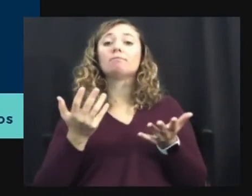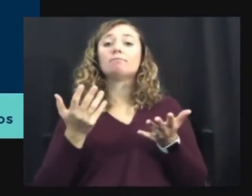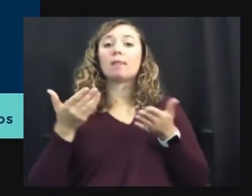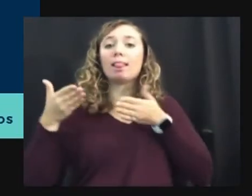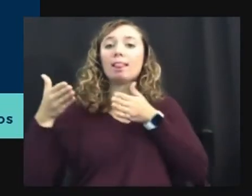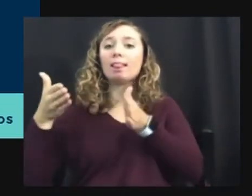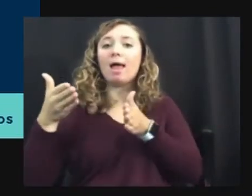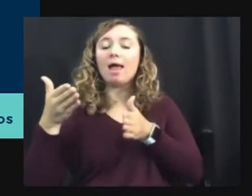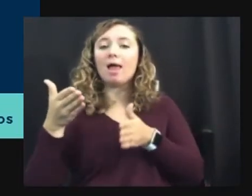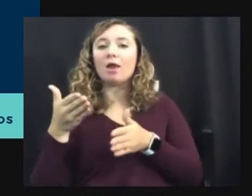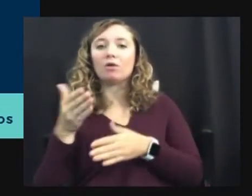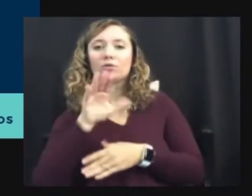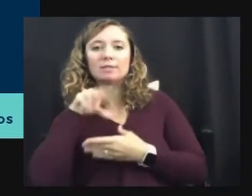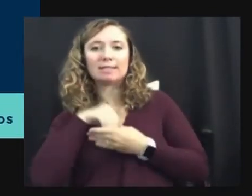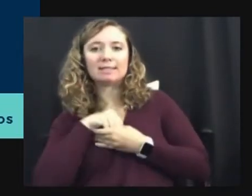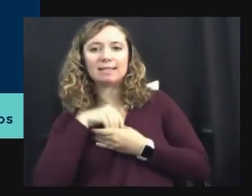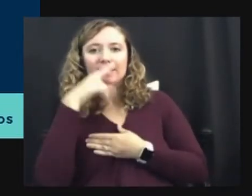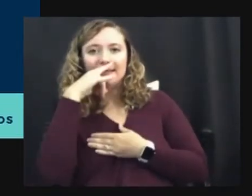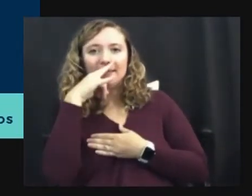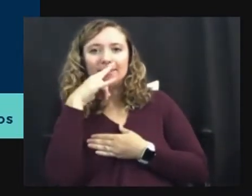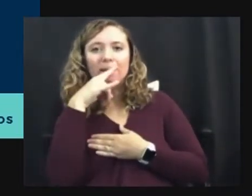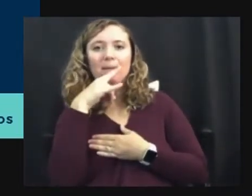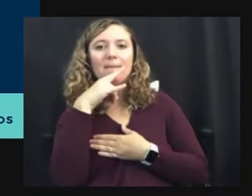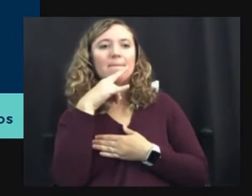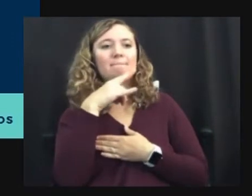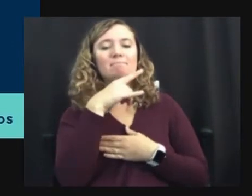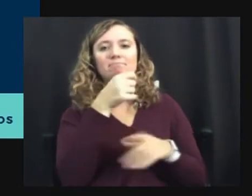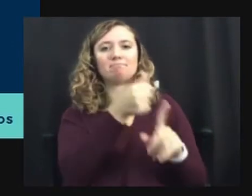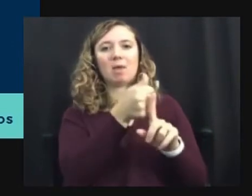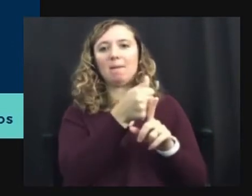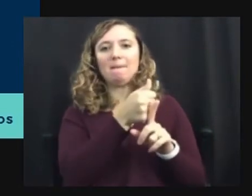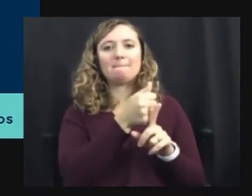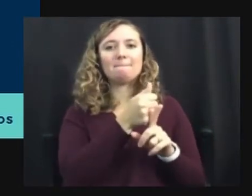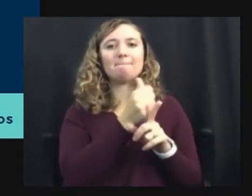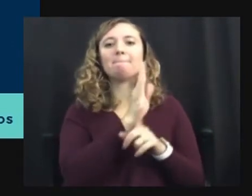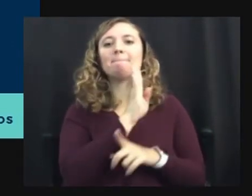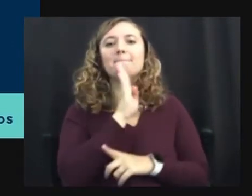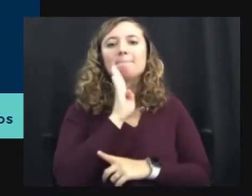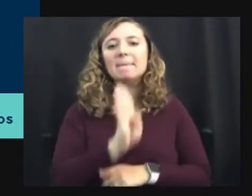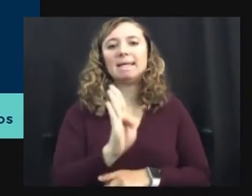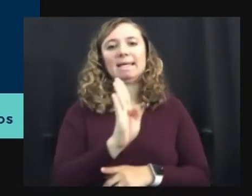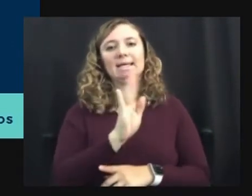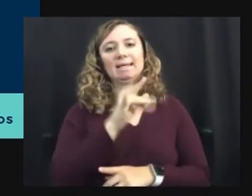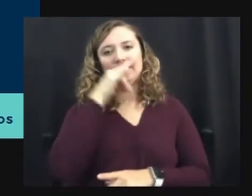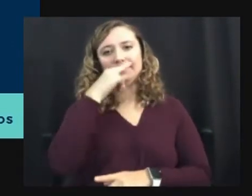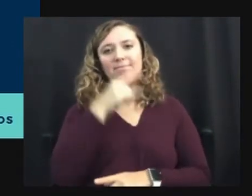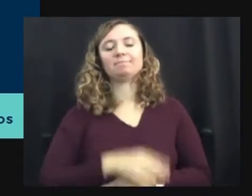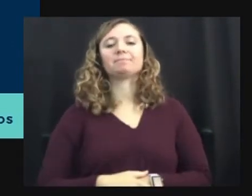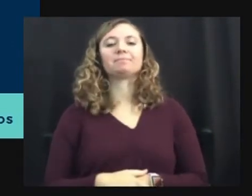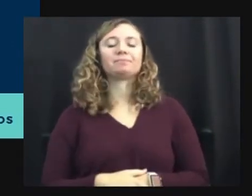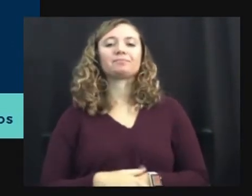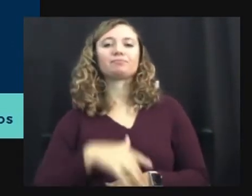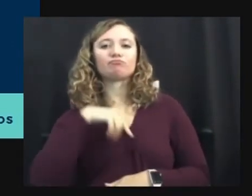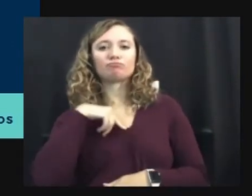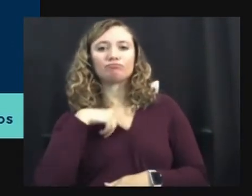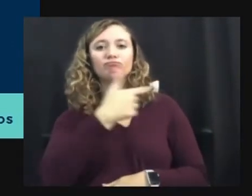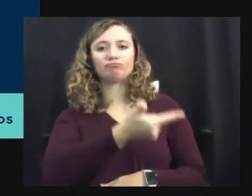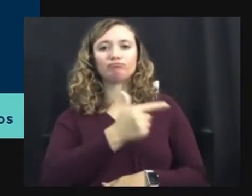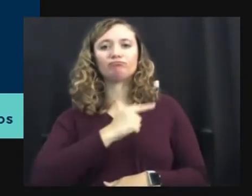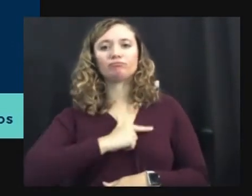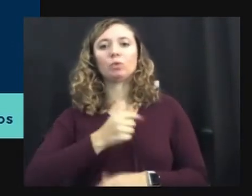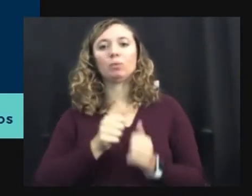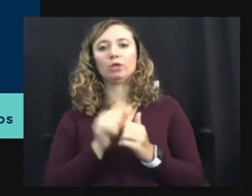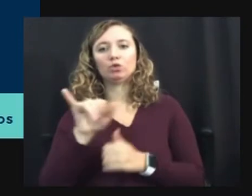kids be kids, and you'll see Jules and I will just kind of take turns on this. We